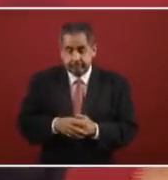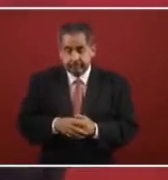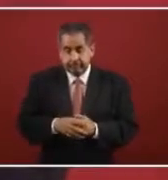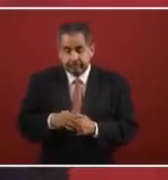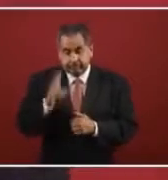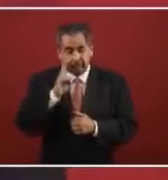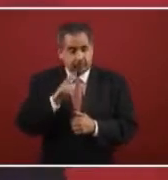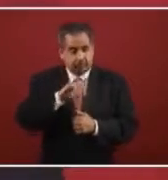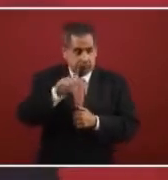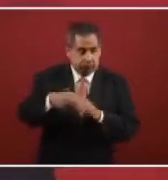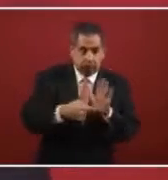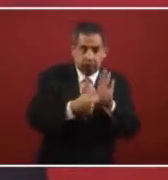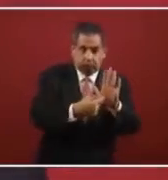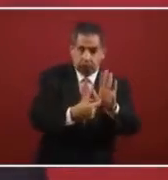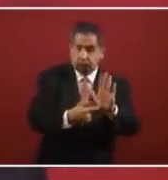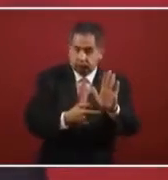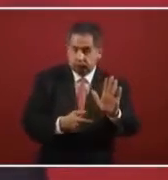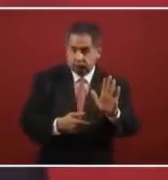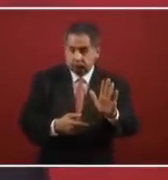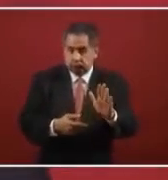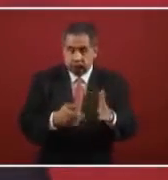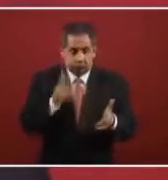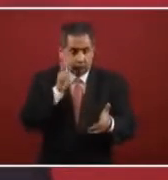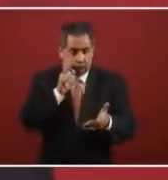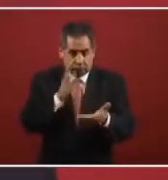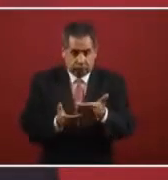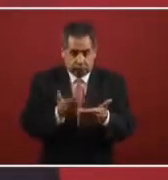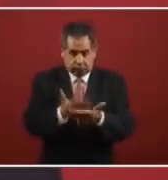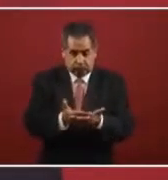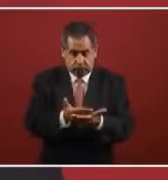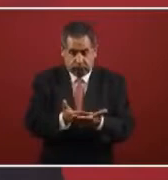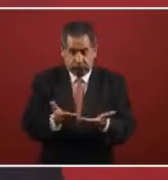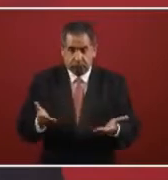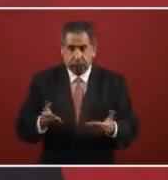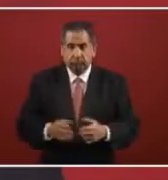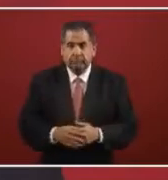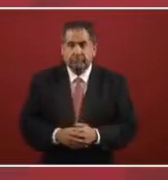posible hasta mostrar we can even show las you pruebas. the proof.